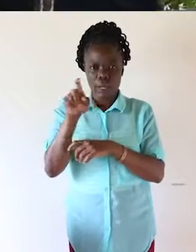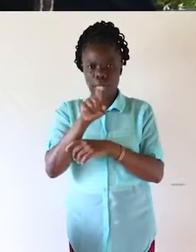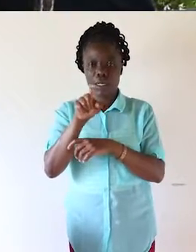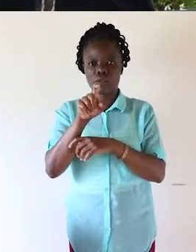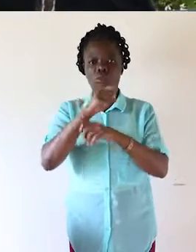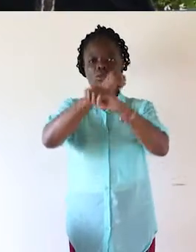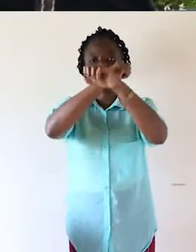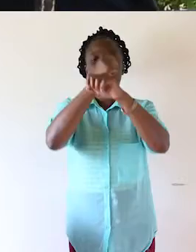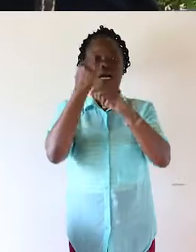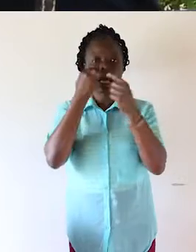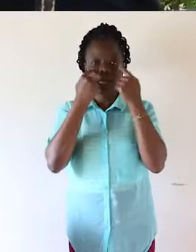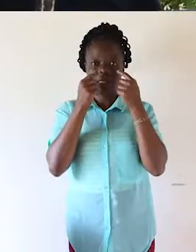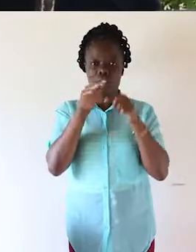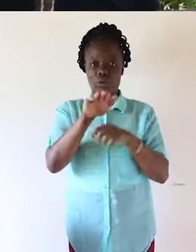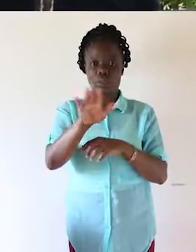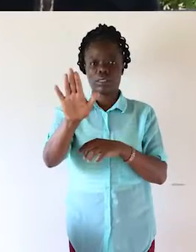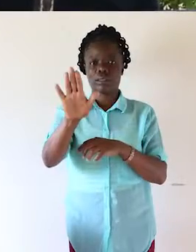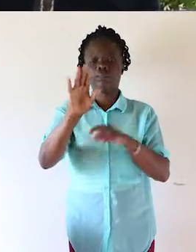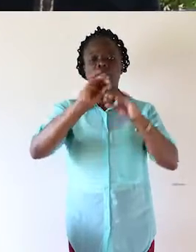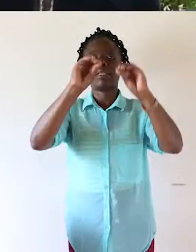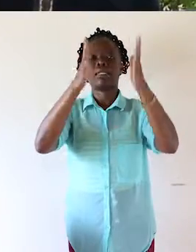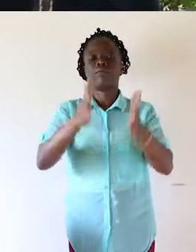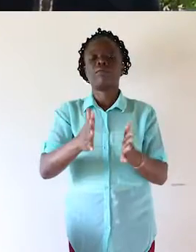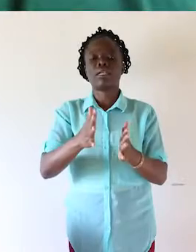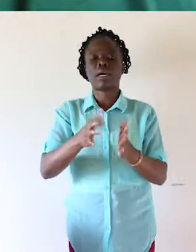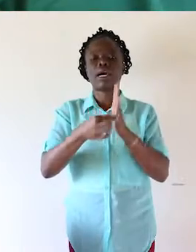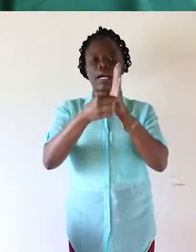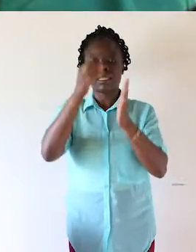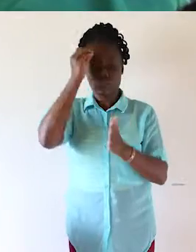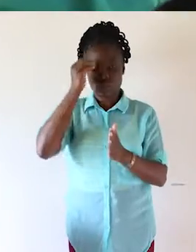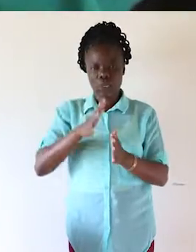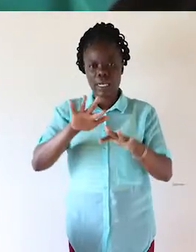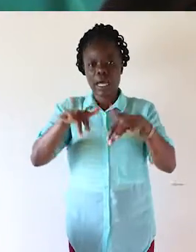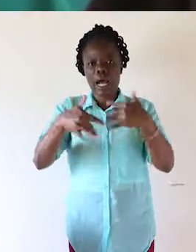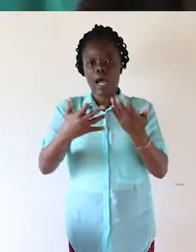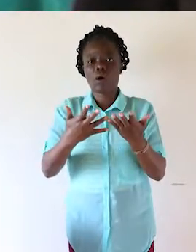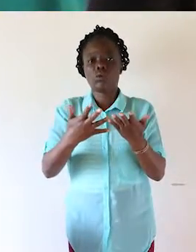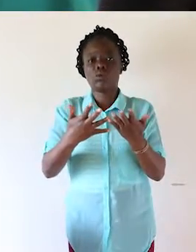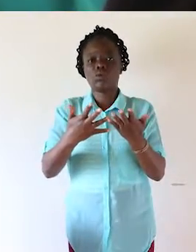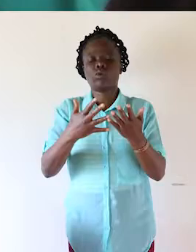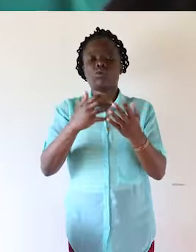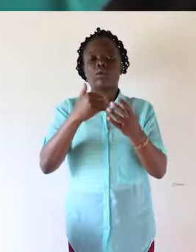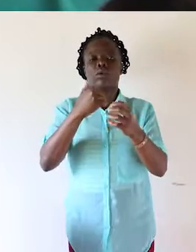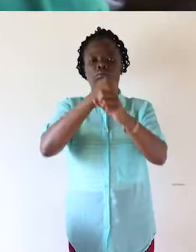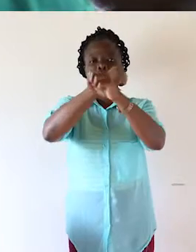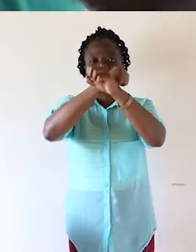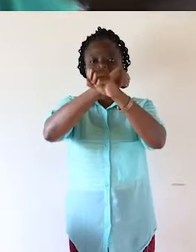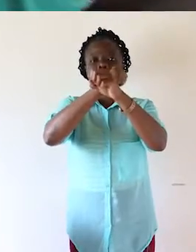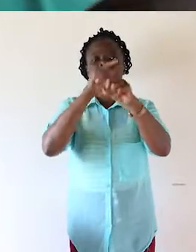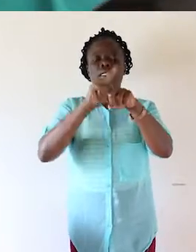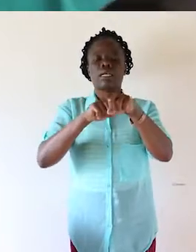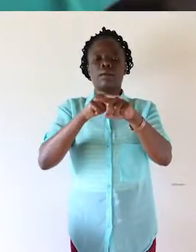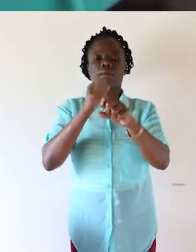to protect your eyes. The intervener guides the learner how to observe safety